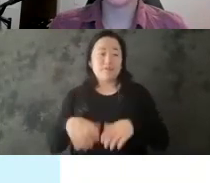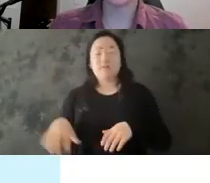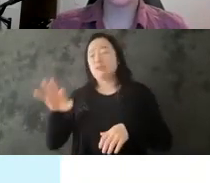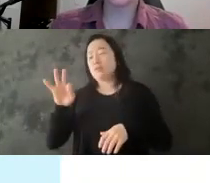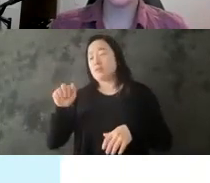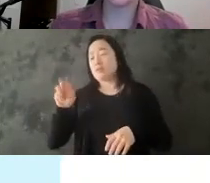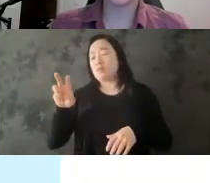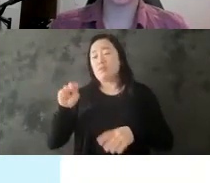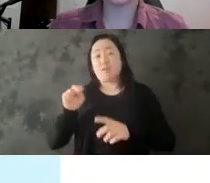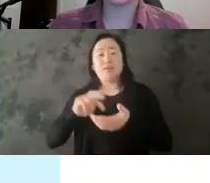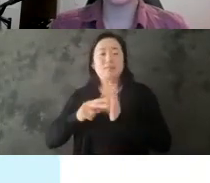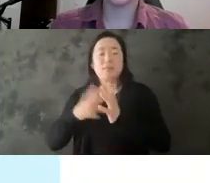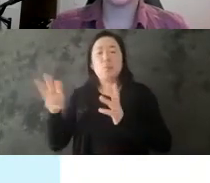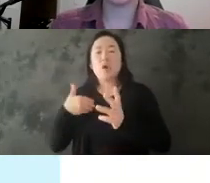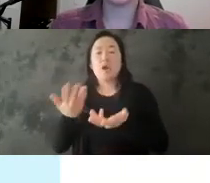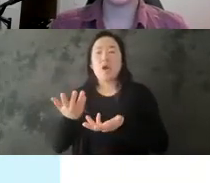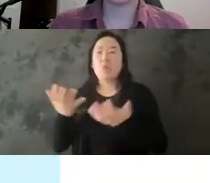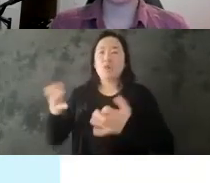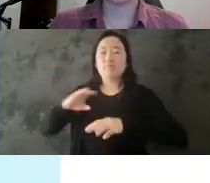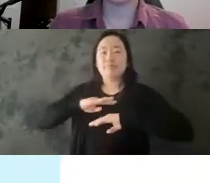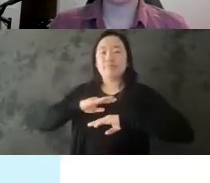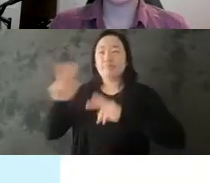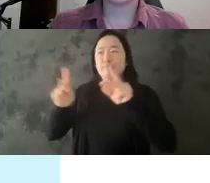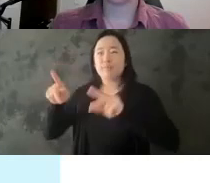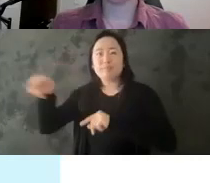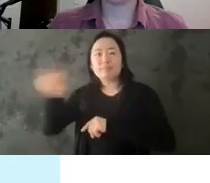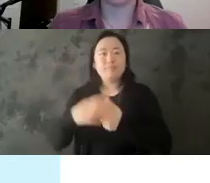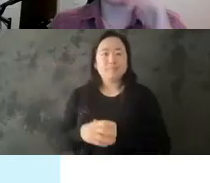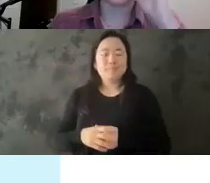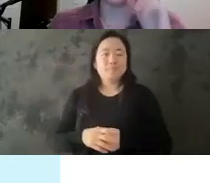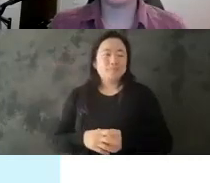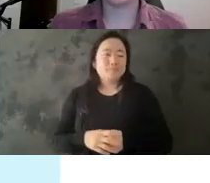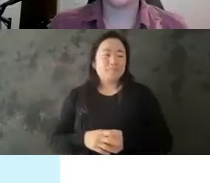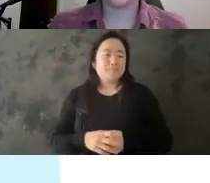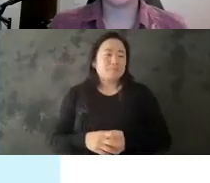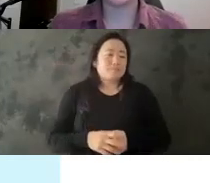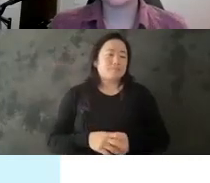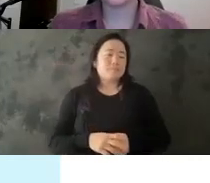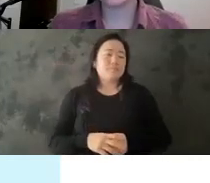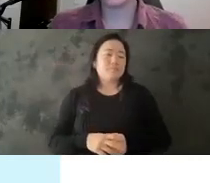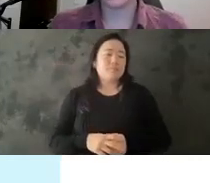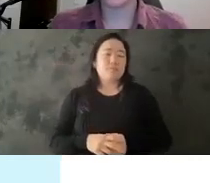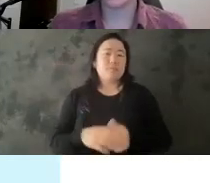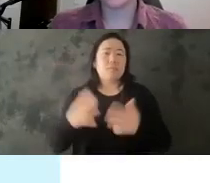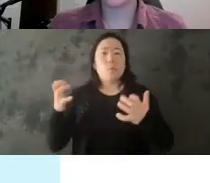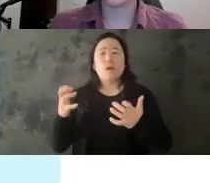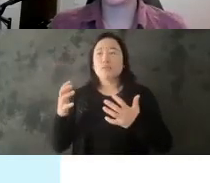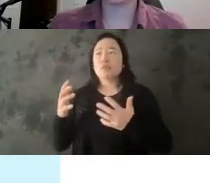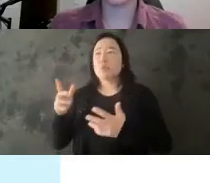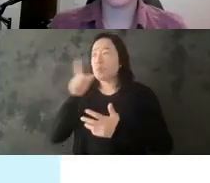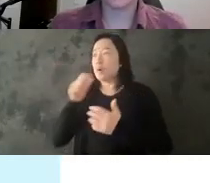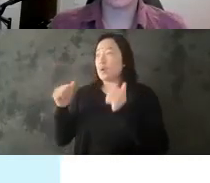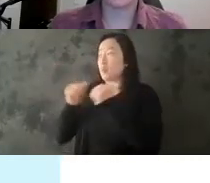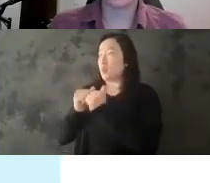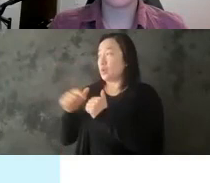pleasing. So someone, they might really want to appease whoever they're with. They'll